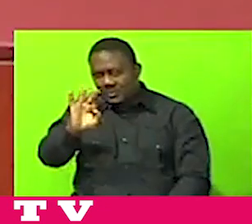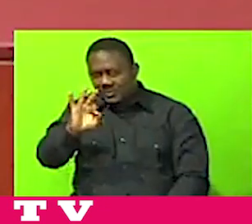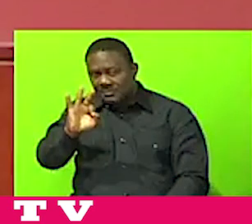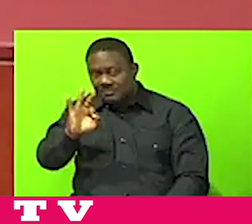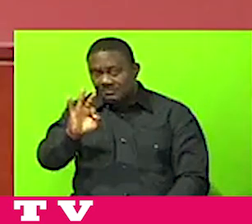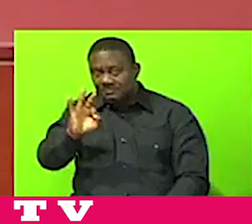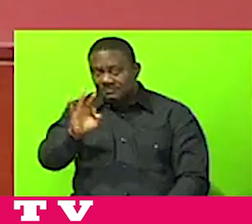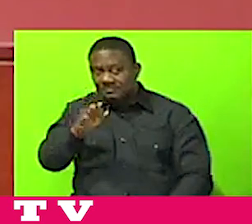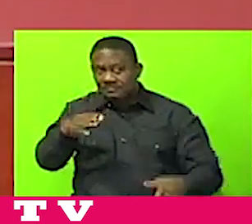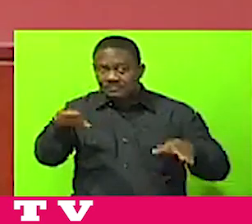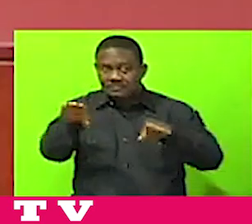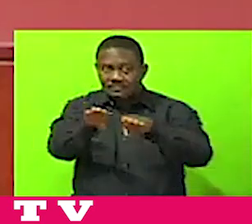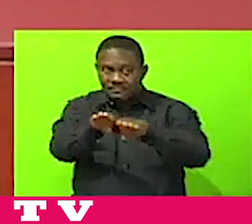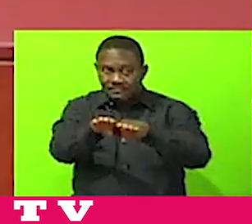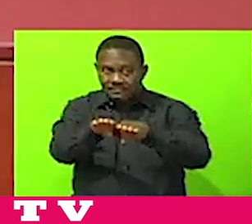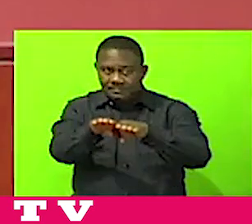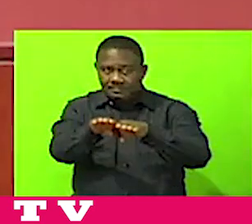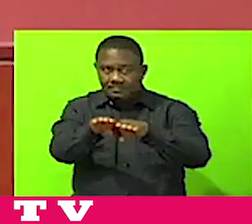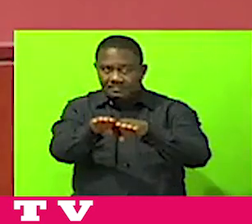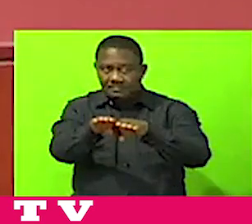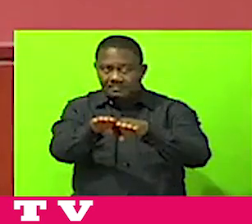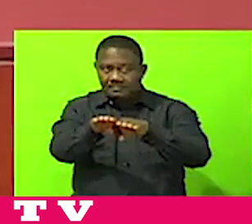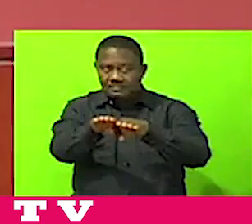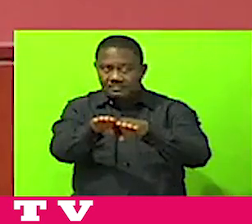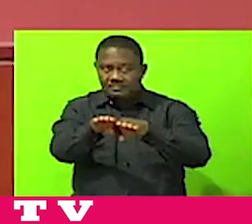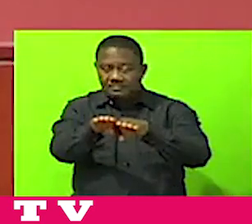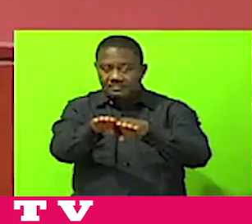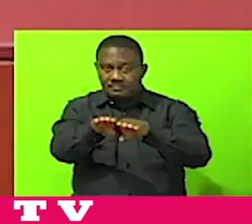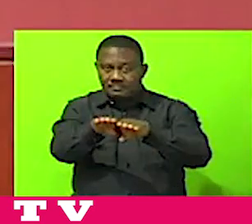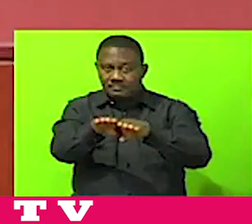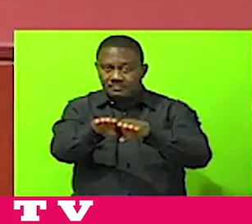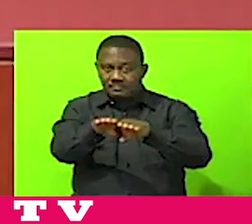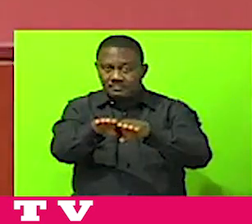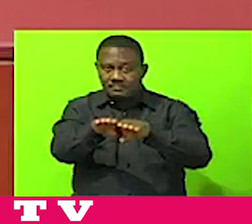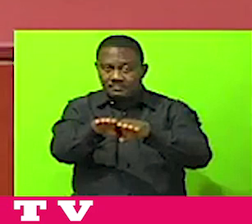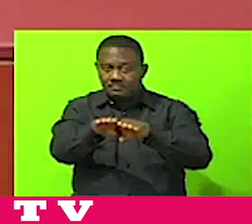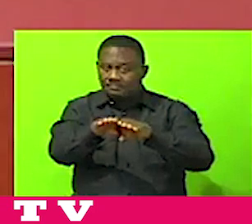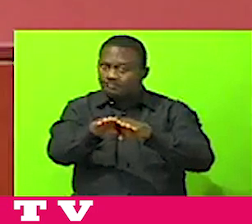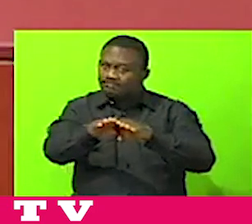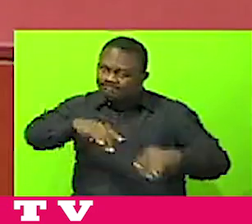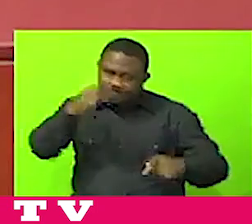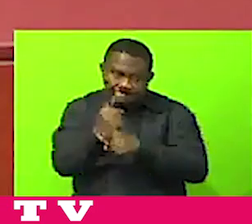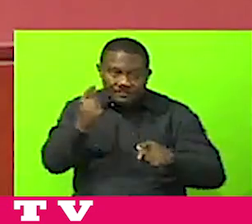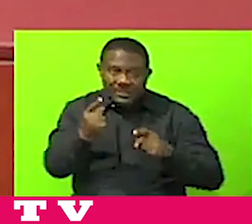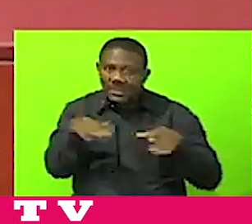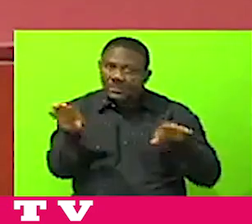adjourn the House indefinitely. That is sine die.